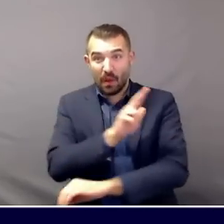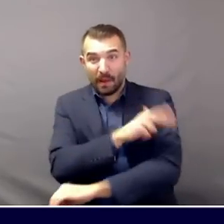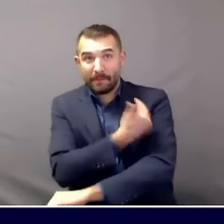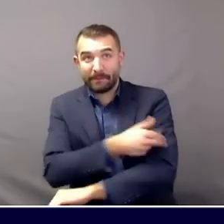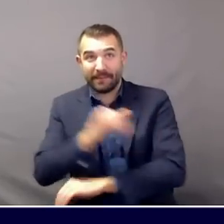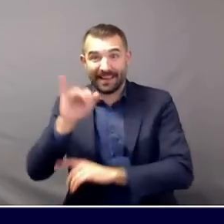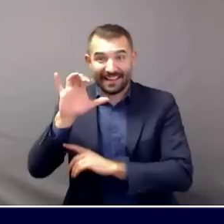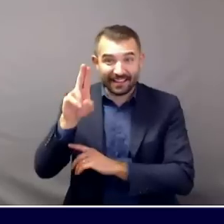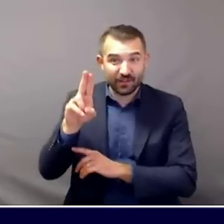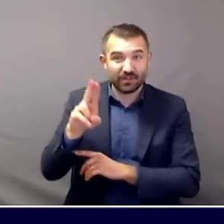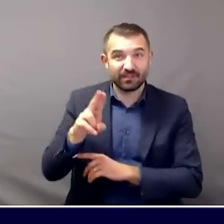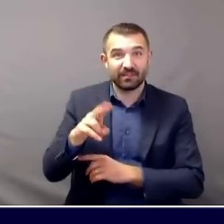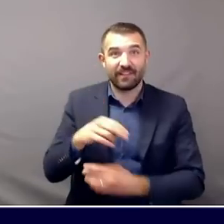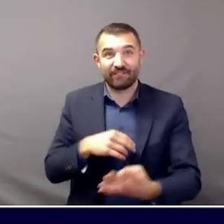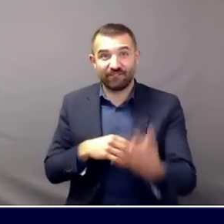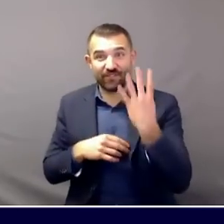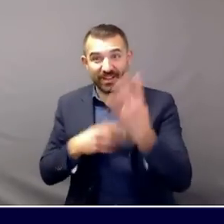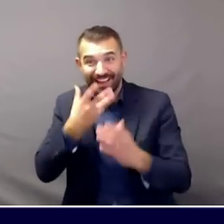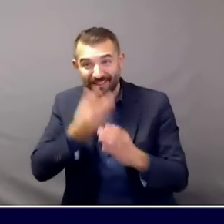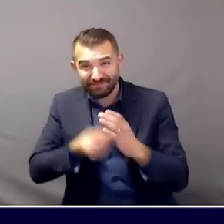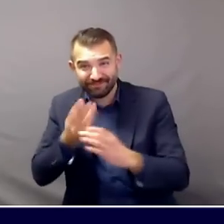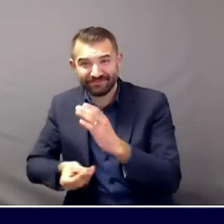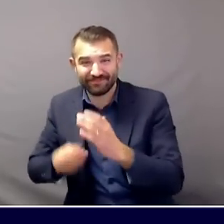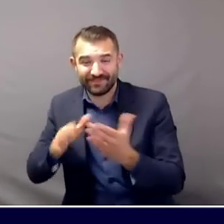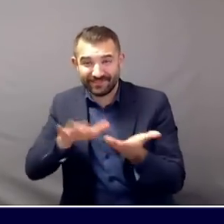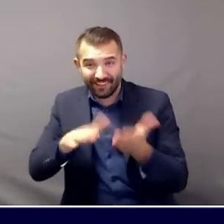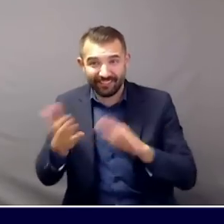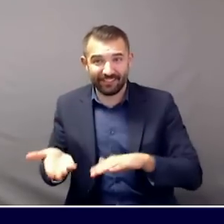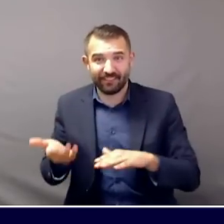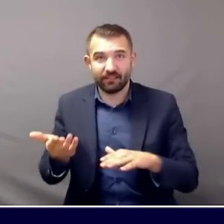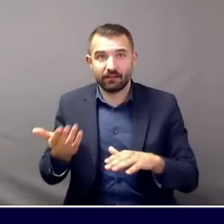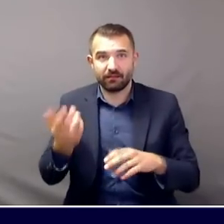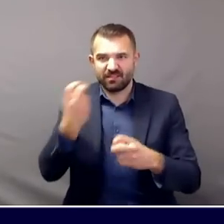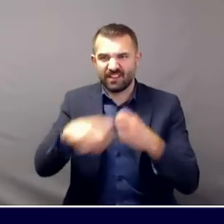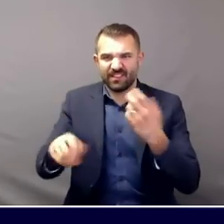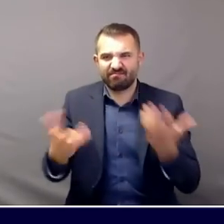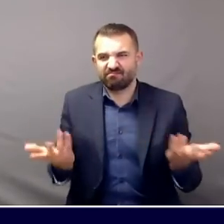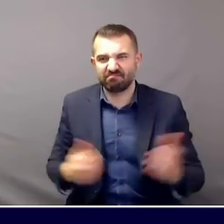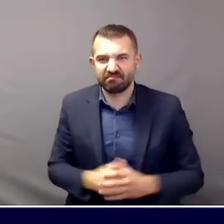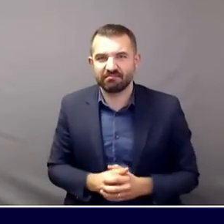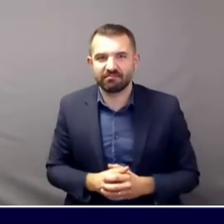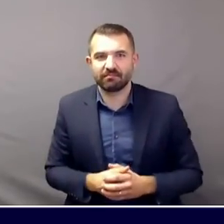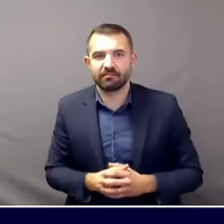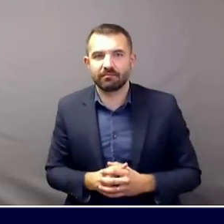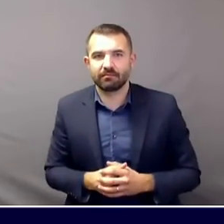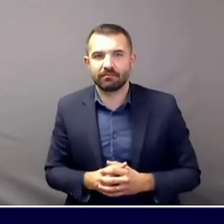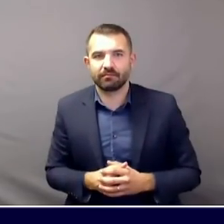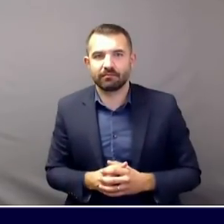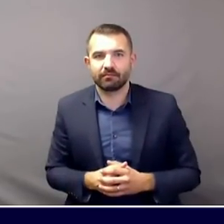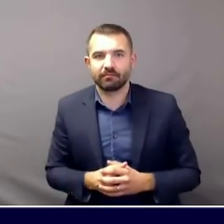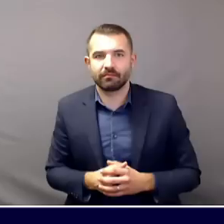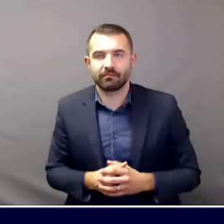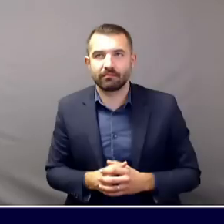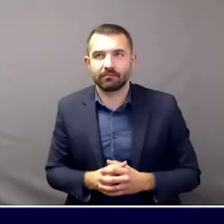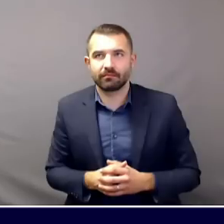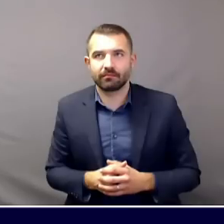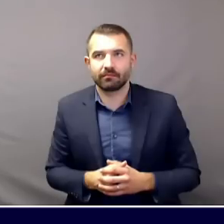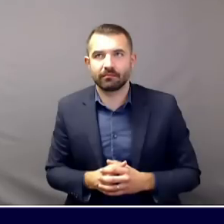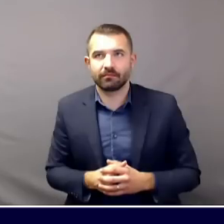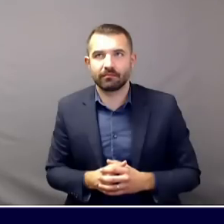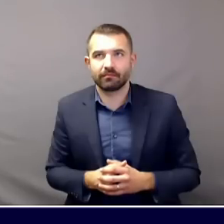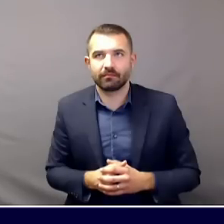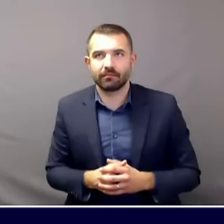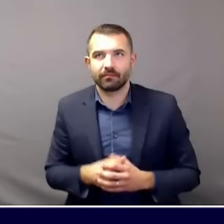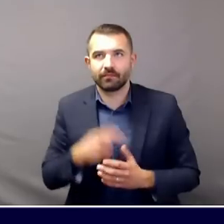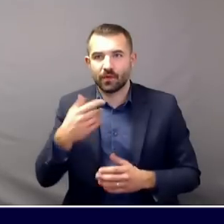people have died, it's a tough day. So when you struggle to find something good to say, what does that tell you, that we are 2